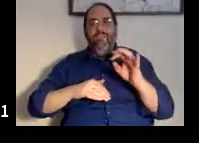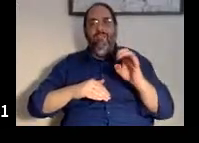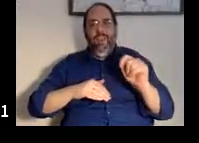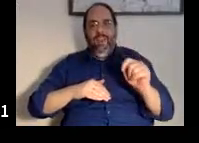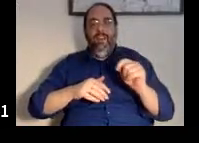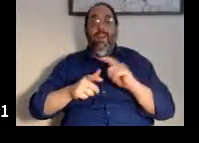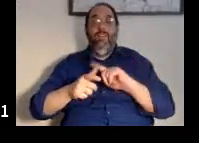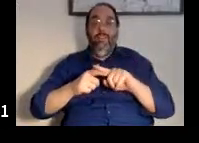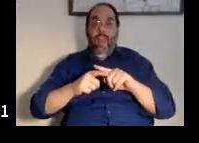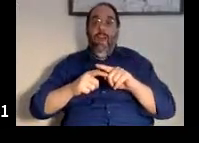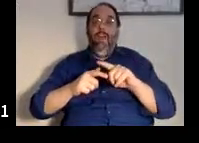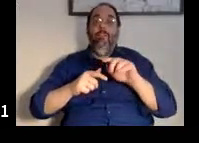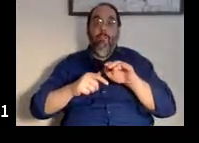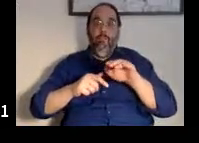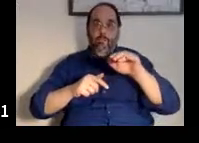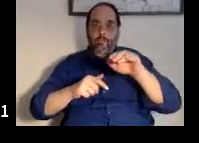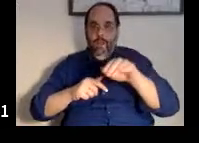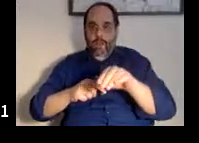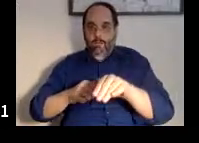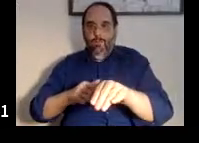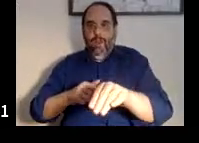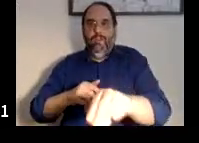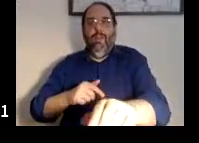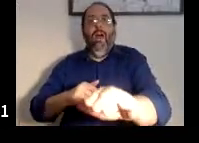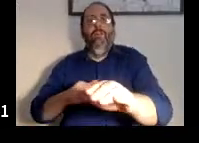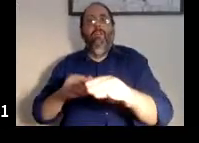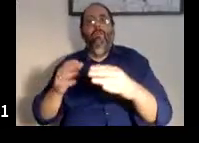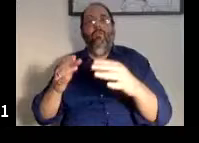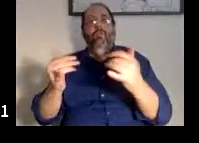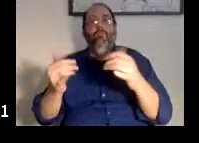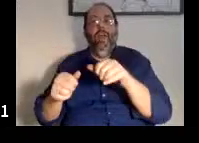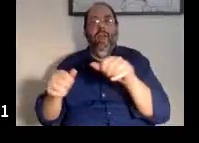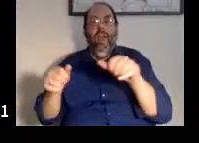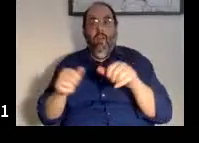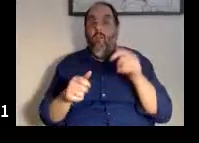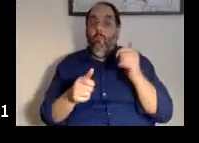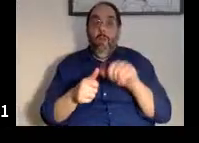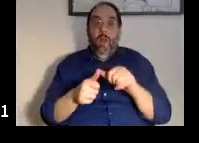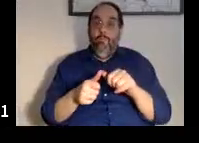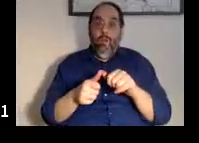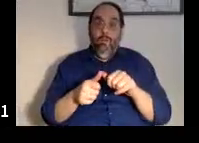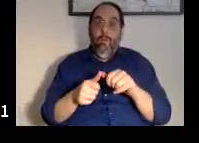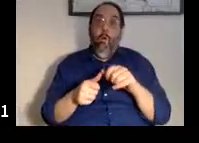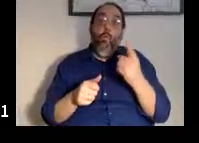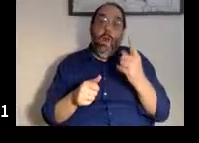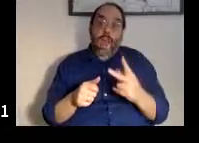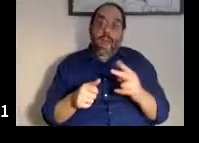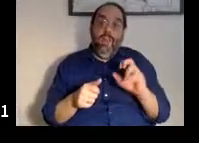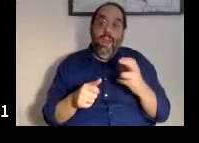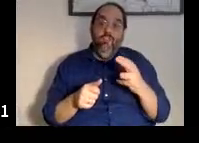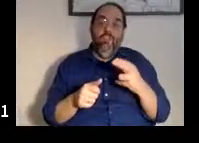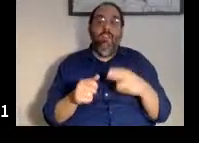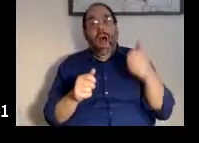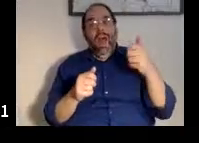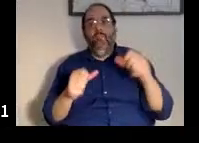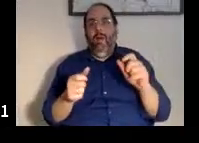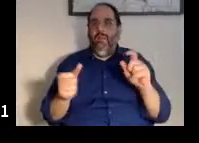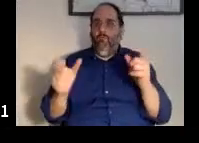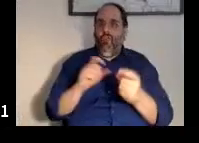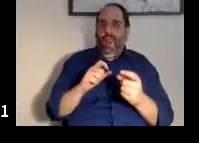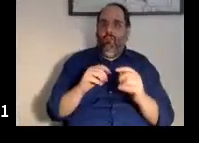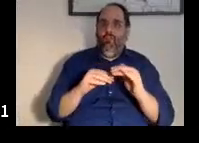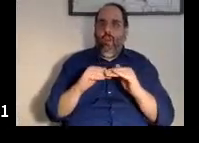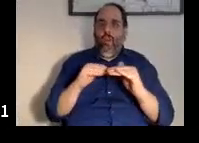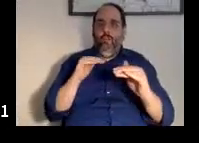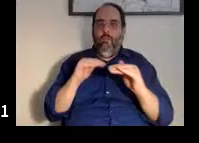then you would ramp back down into your play surface. Remember, no change in level greater than a 1/2 inch. That can be a